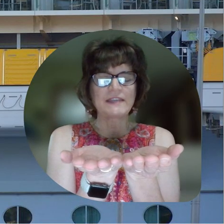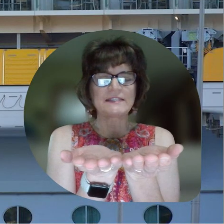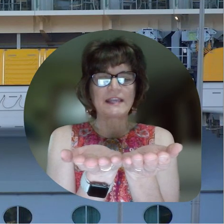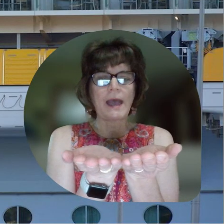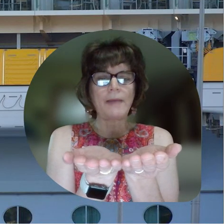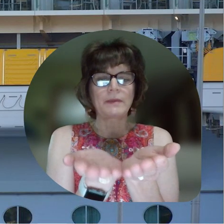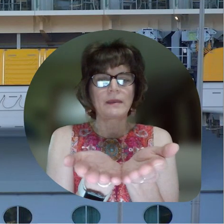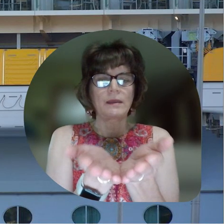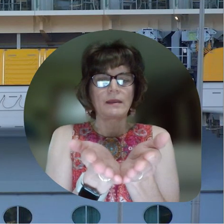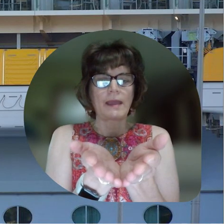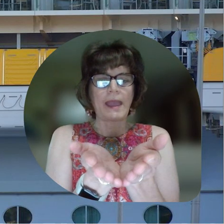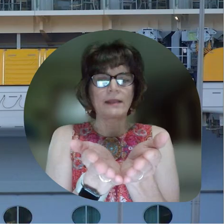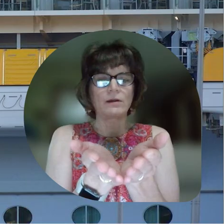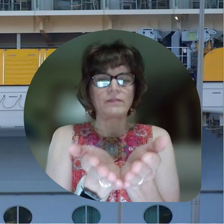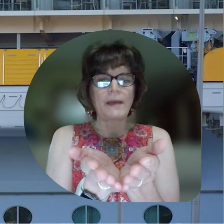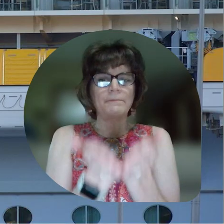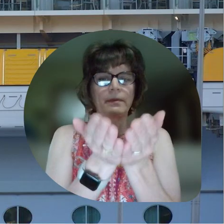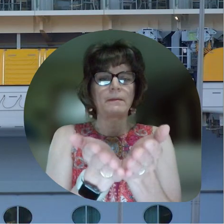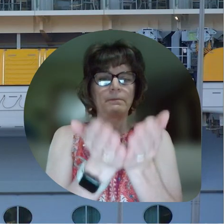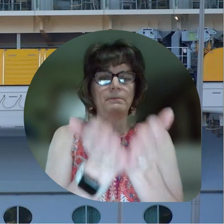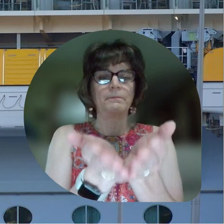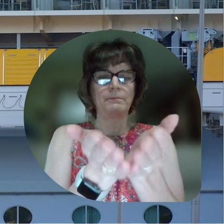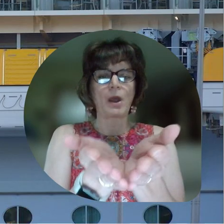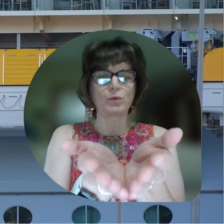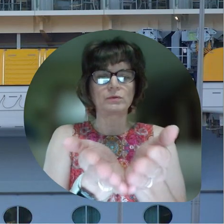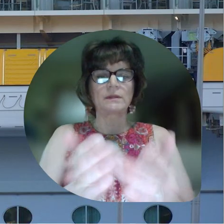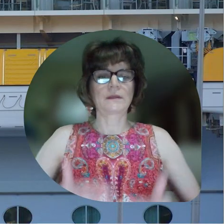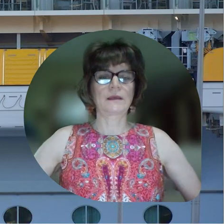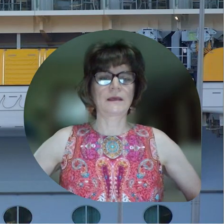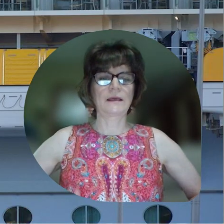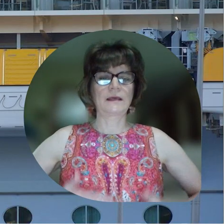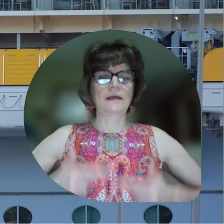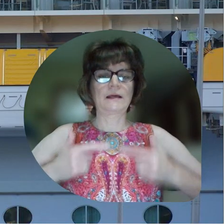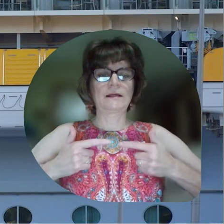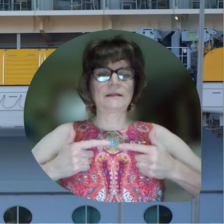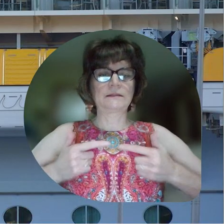together facing up. Angle them. Boat.